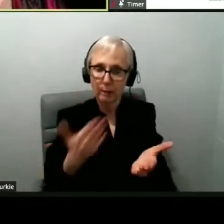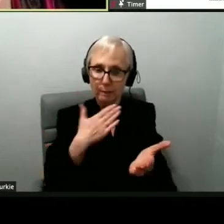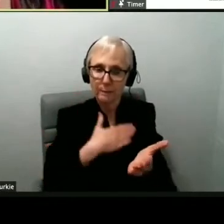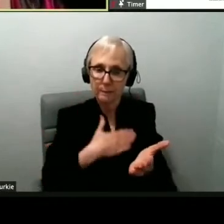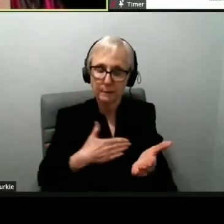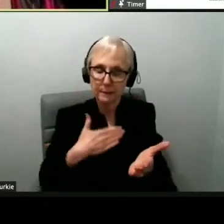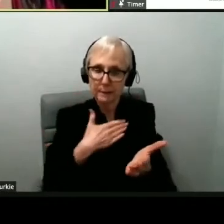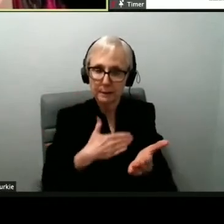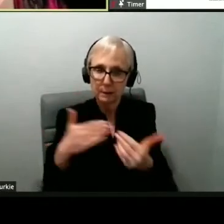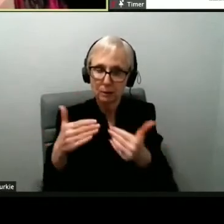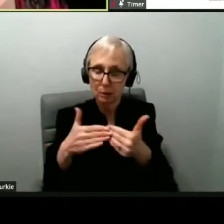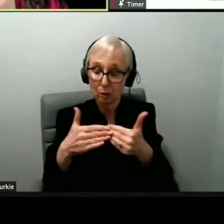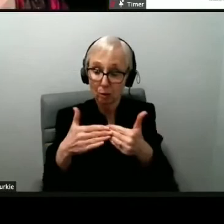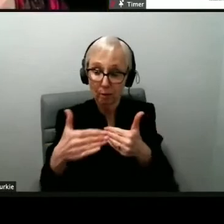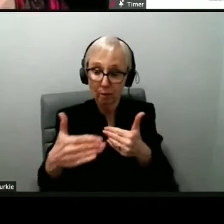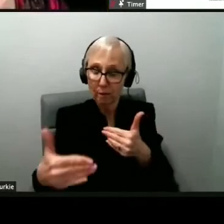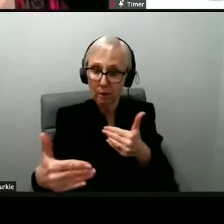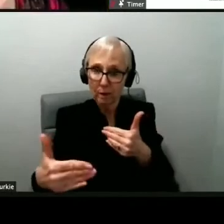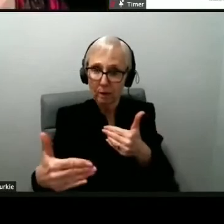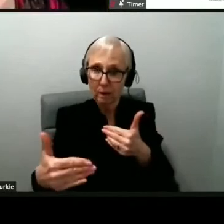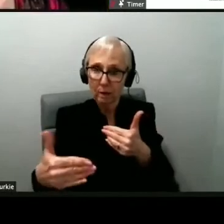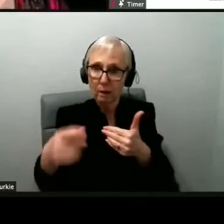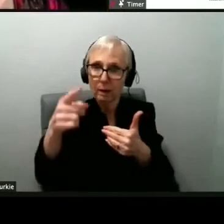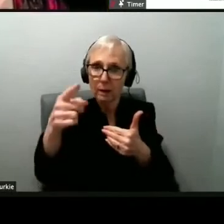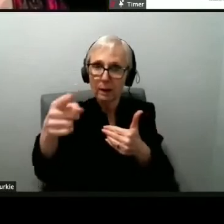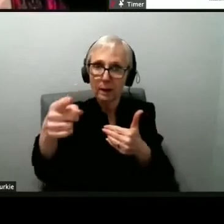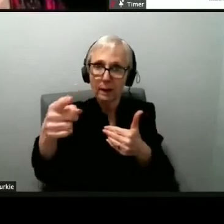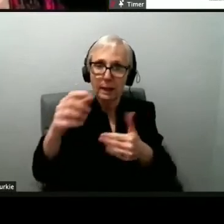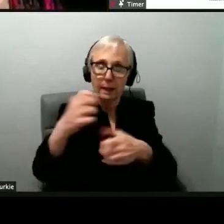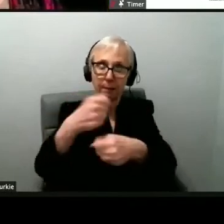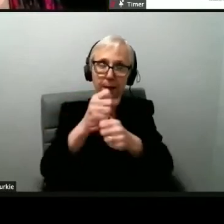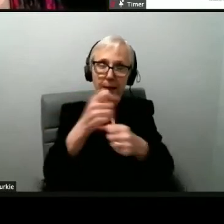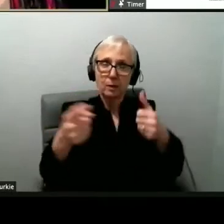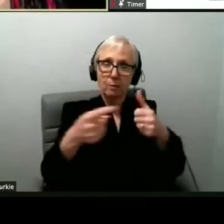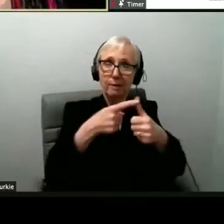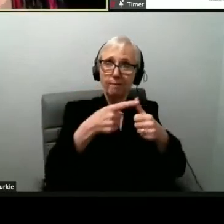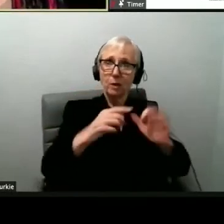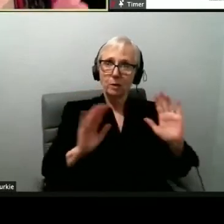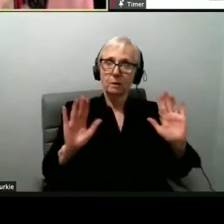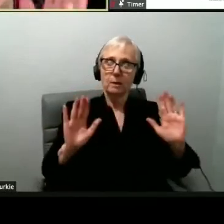please, going forward. No, he made it to me first. I'm sorry.